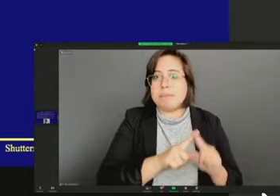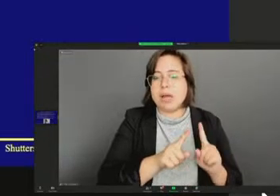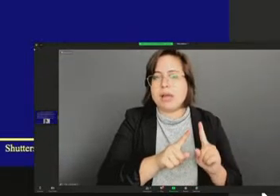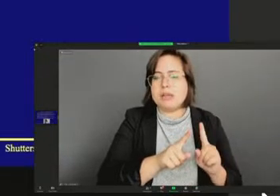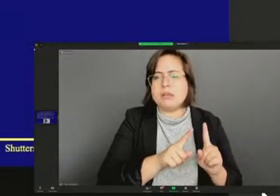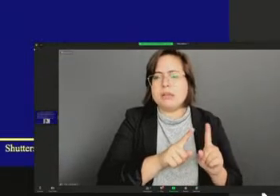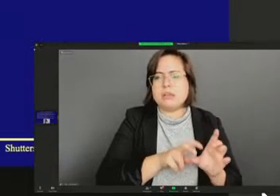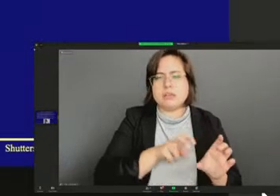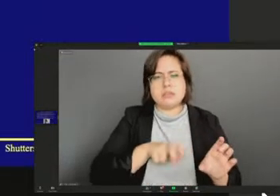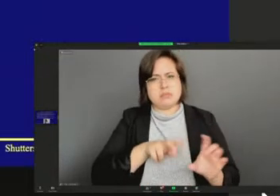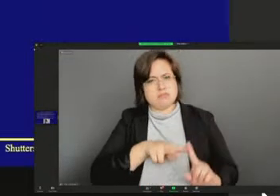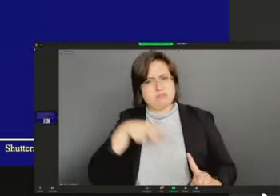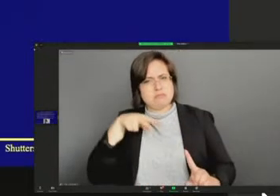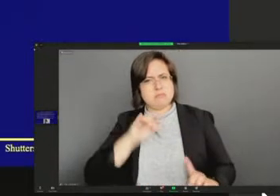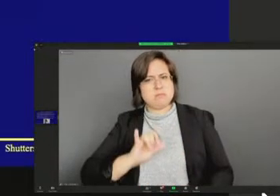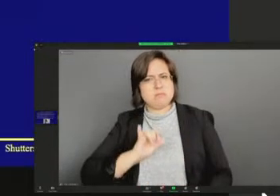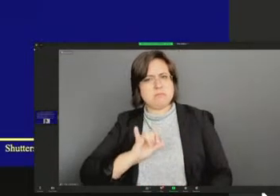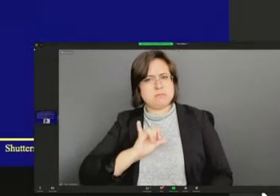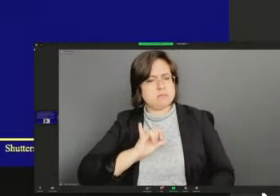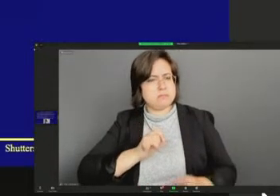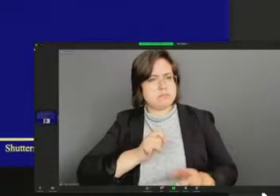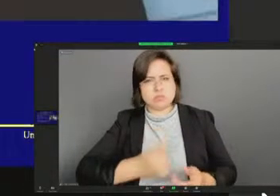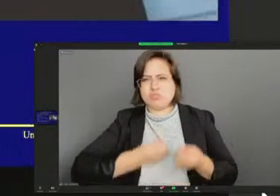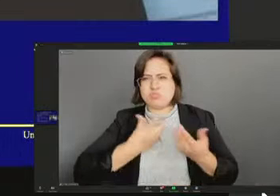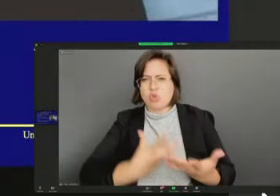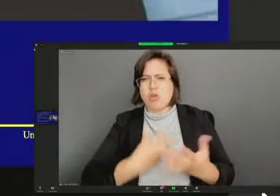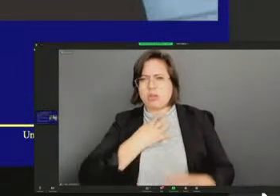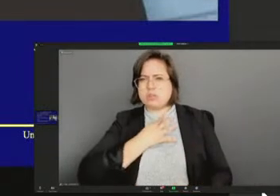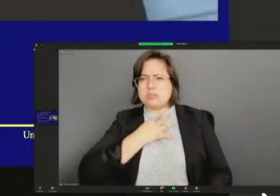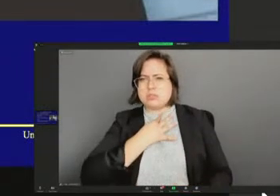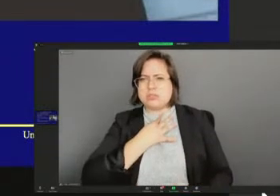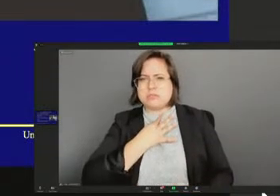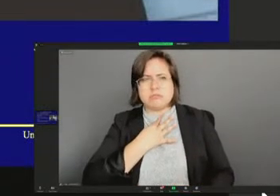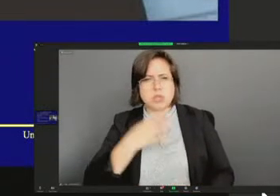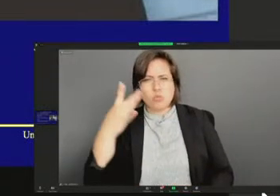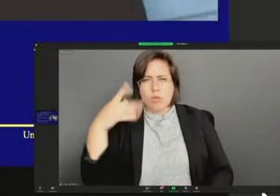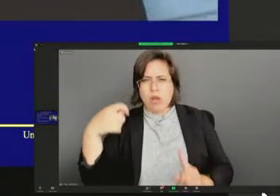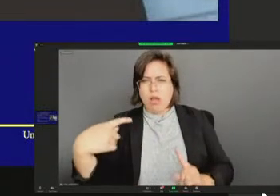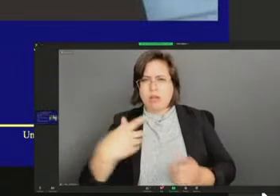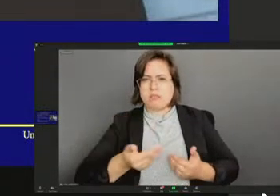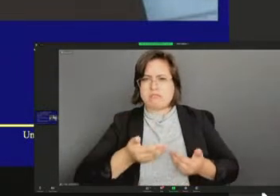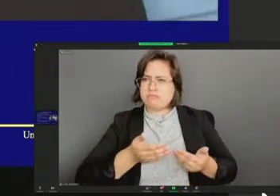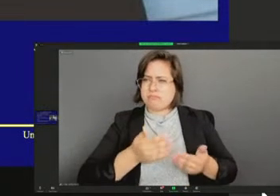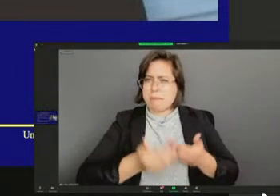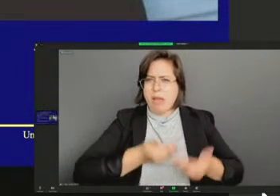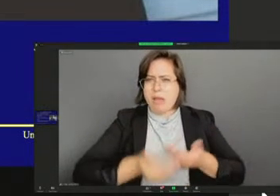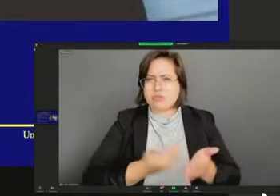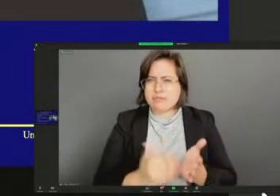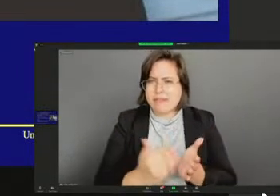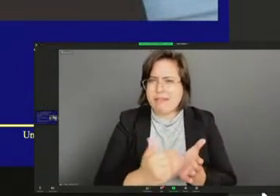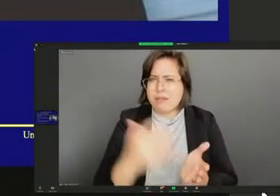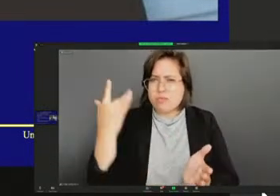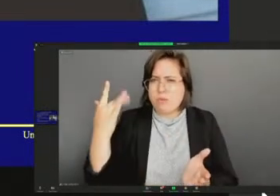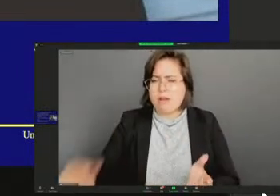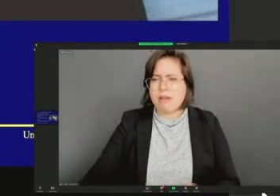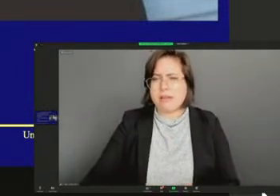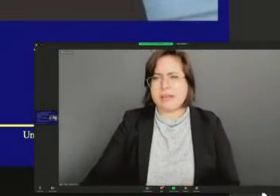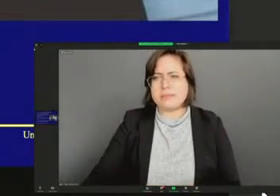of what are the causes and the drivers of these patterns. Another issue that there